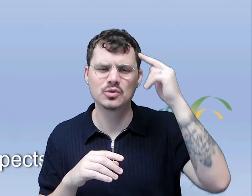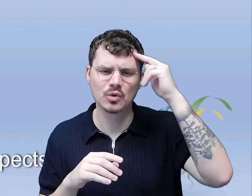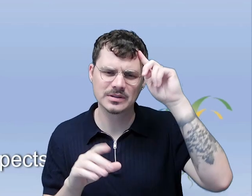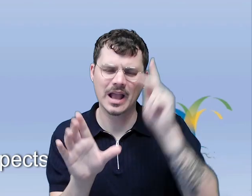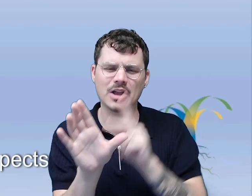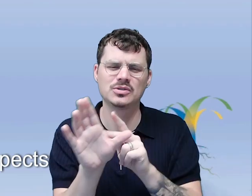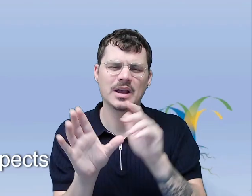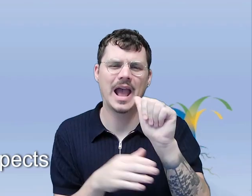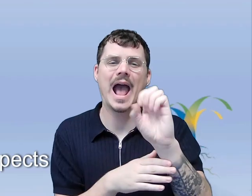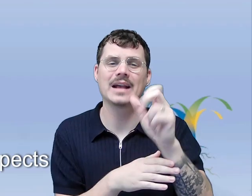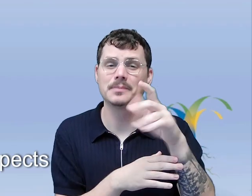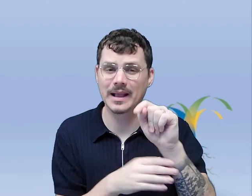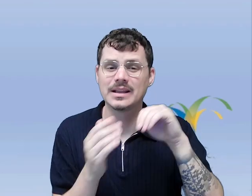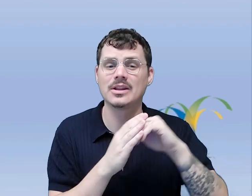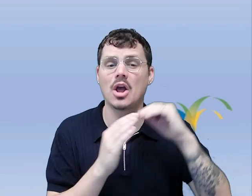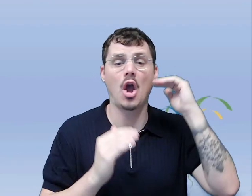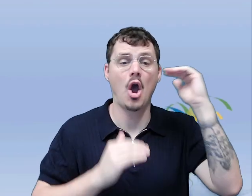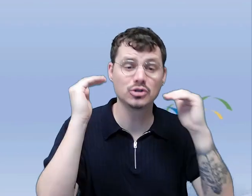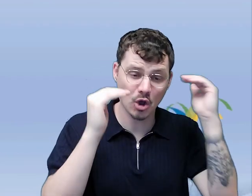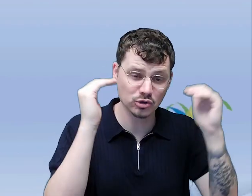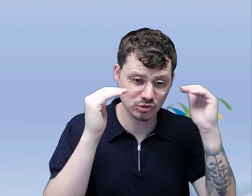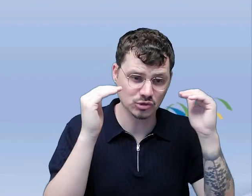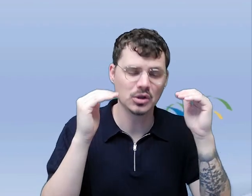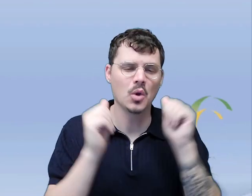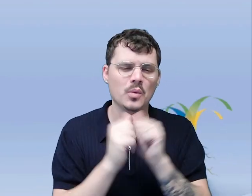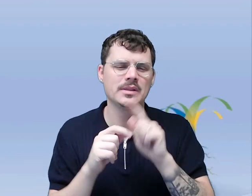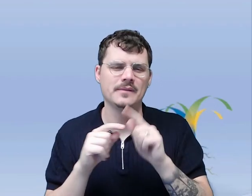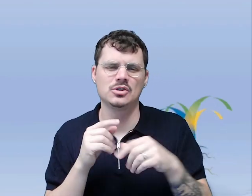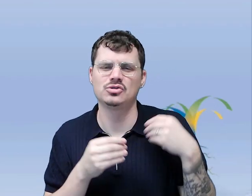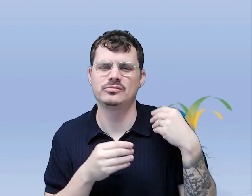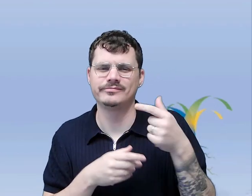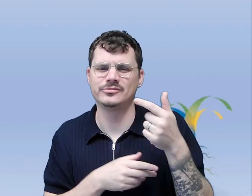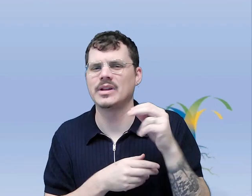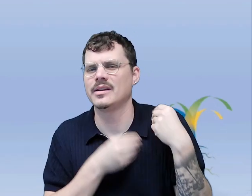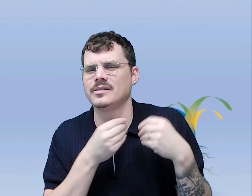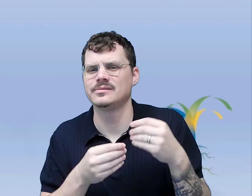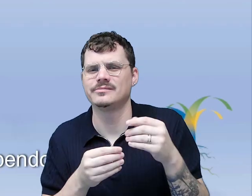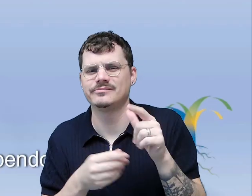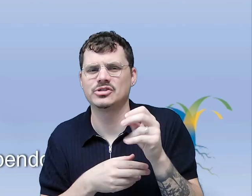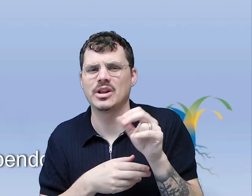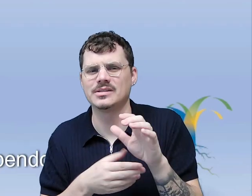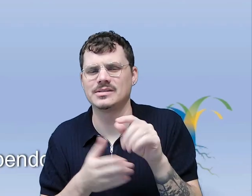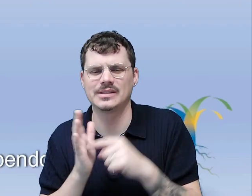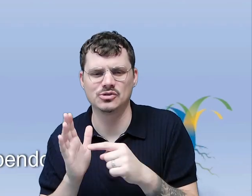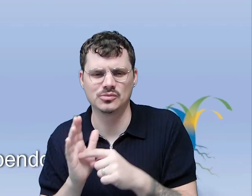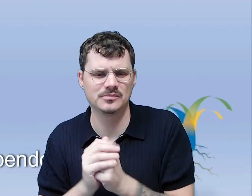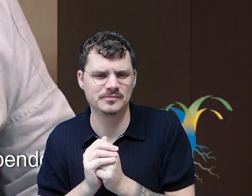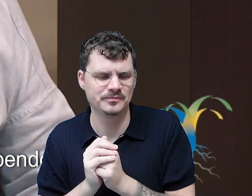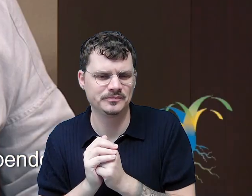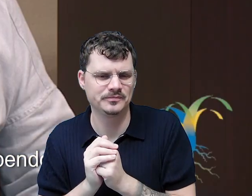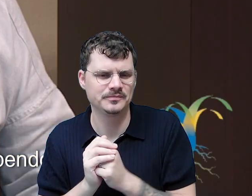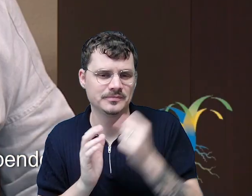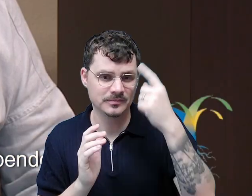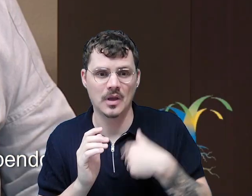about neuropsychiatric aspects in adults with various genetic syndromes. Once again, I